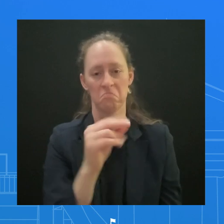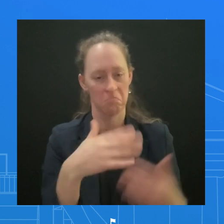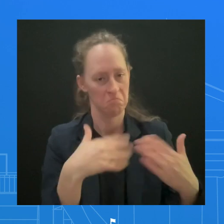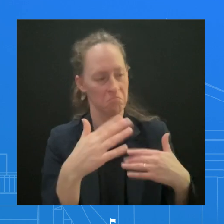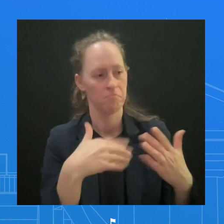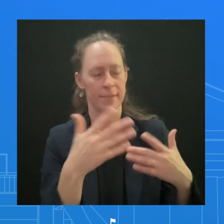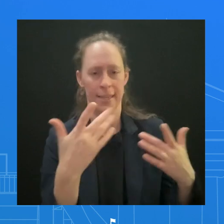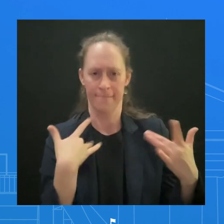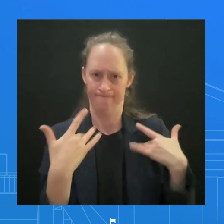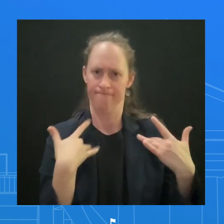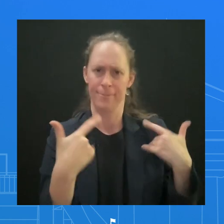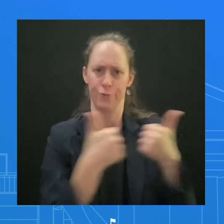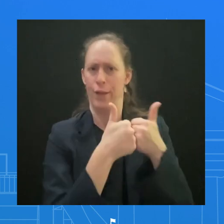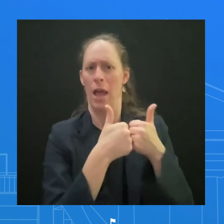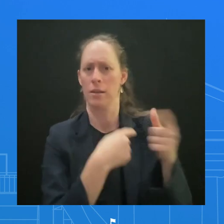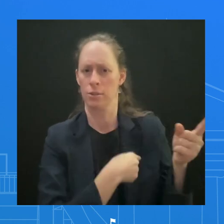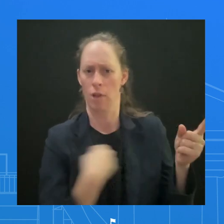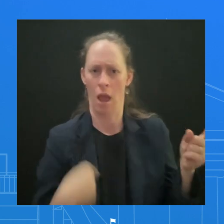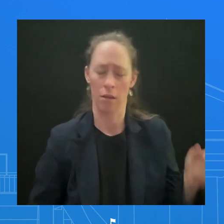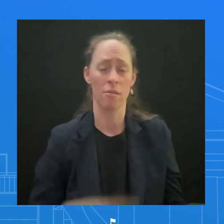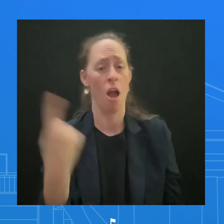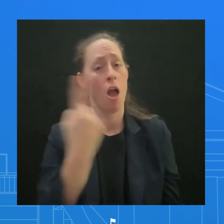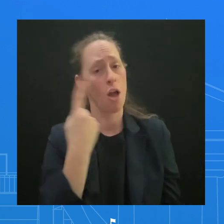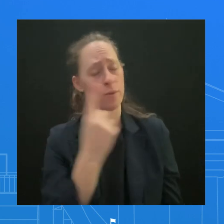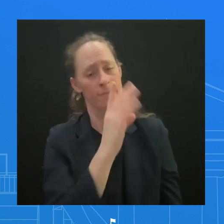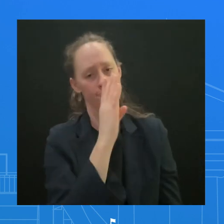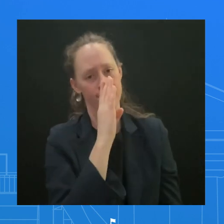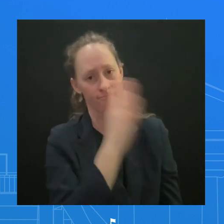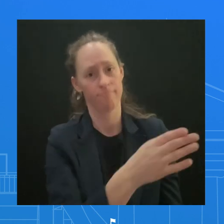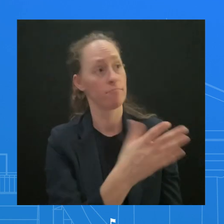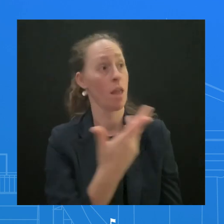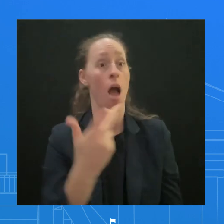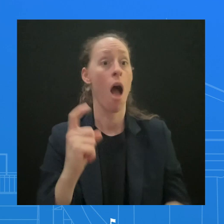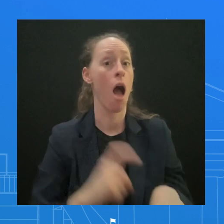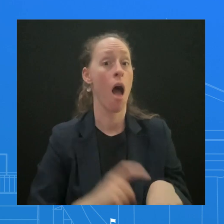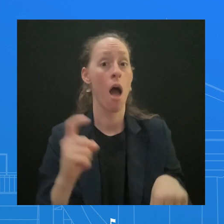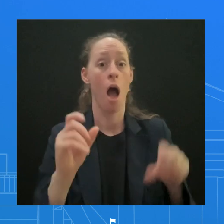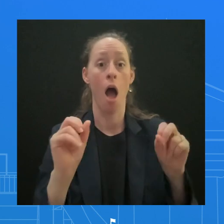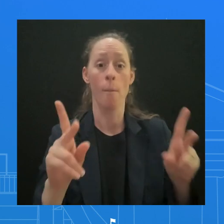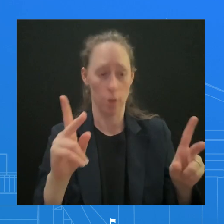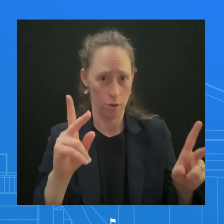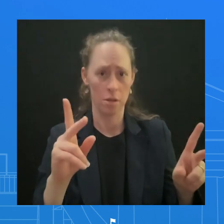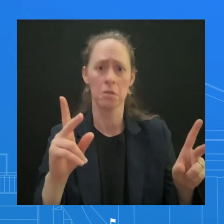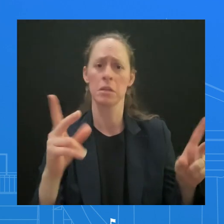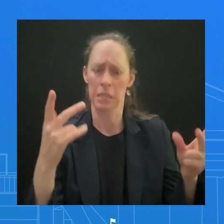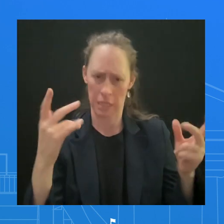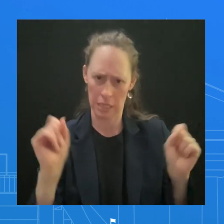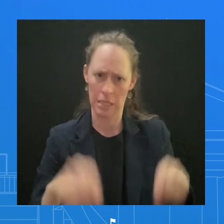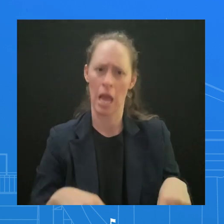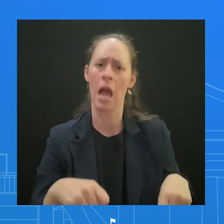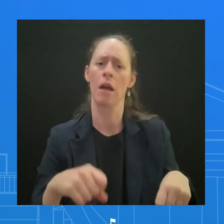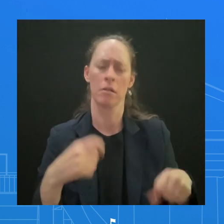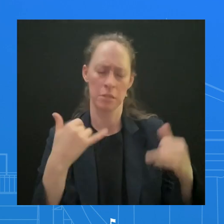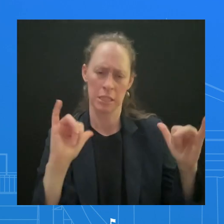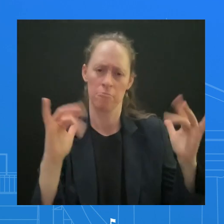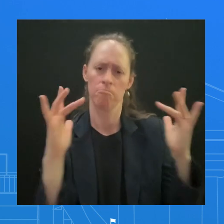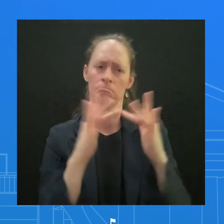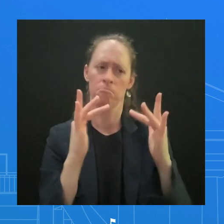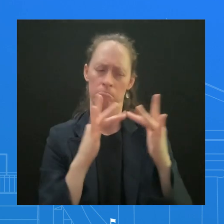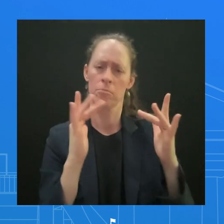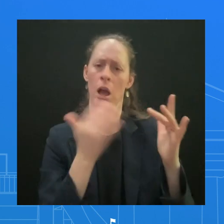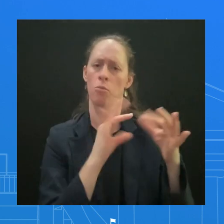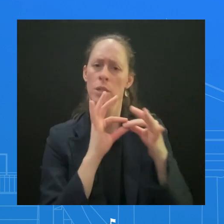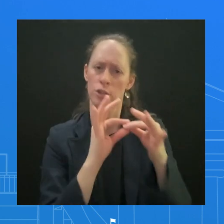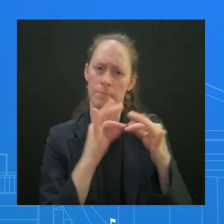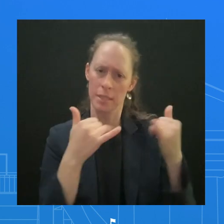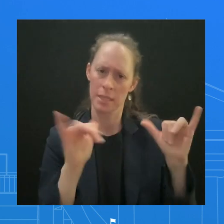bluntly and forthrightly about the opportunities that are still resident in that relationship and trying to move that relationship forward. The State Department says that